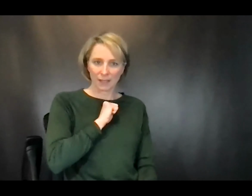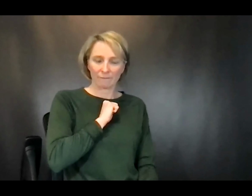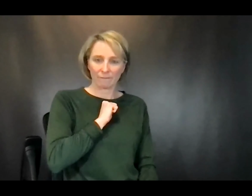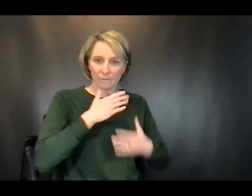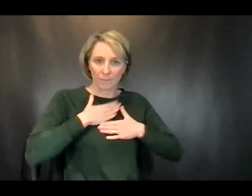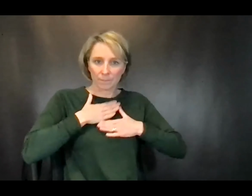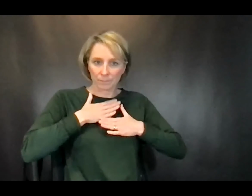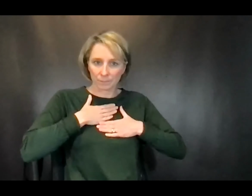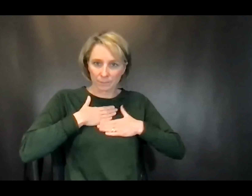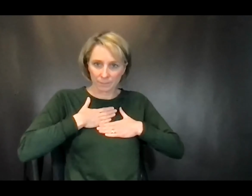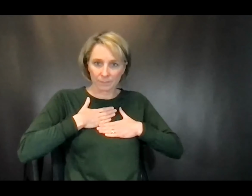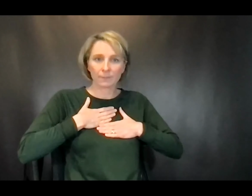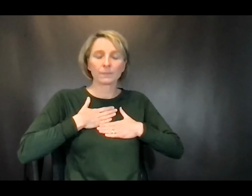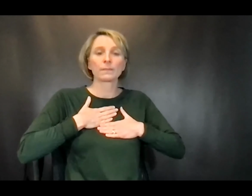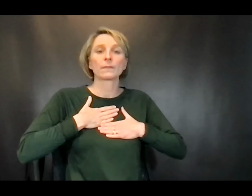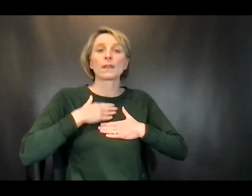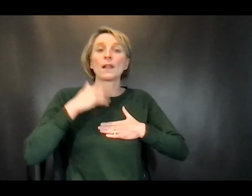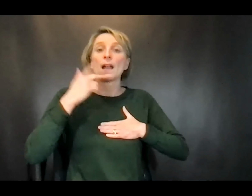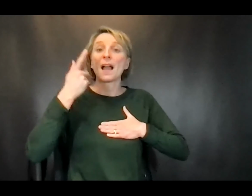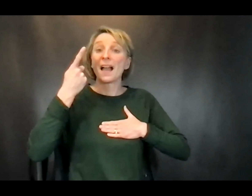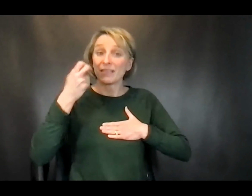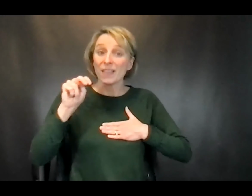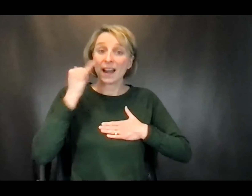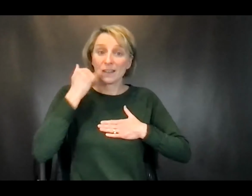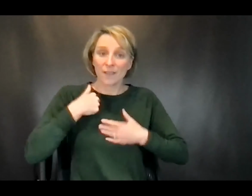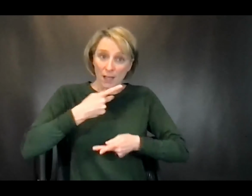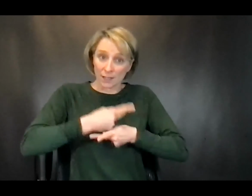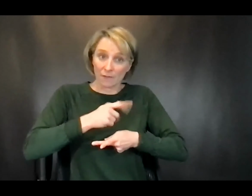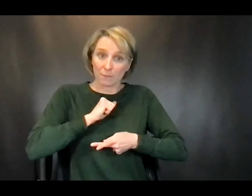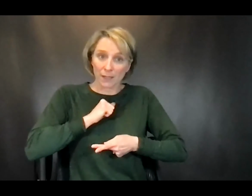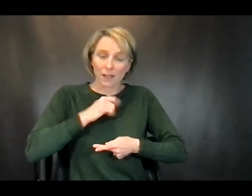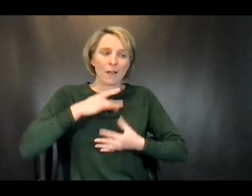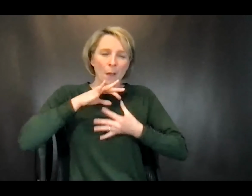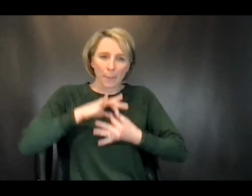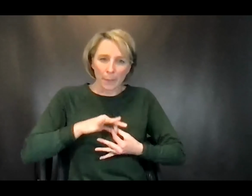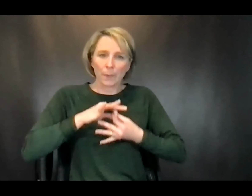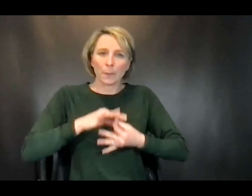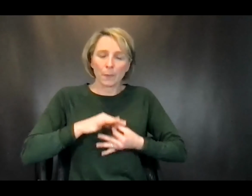then I have this unending, sustainable